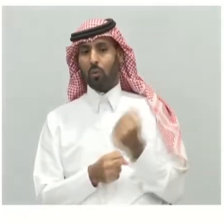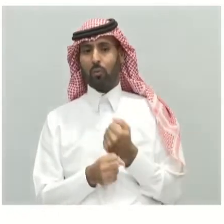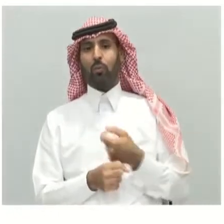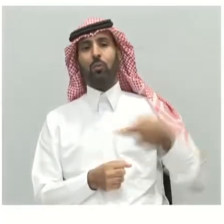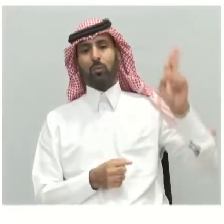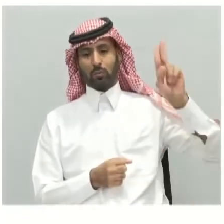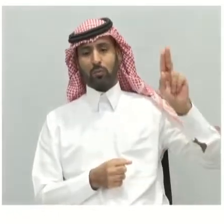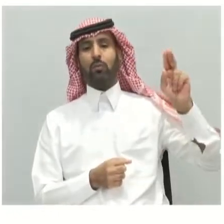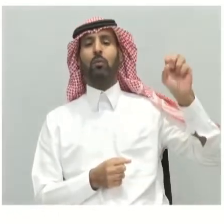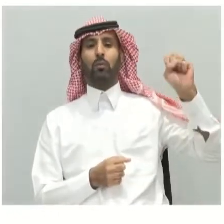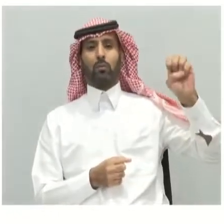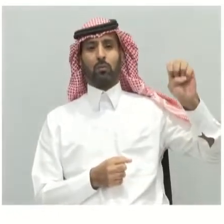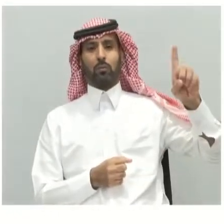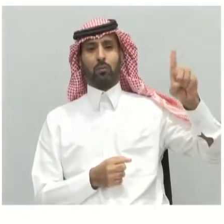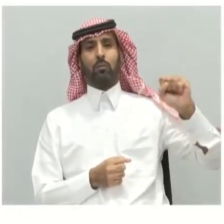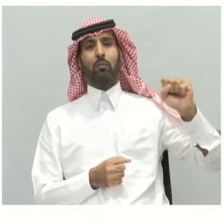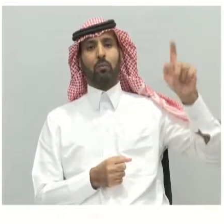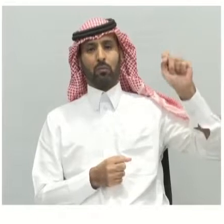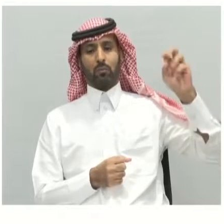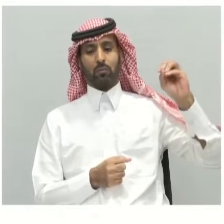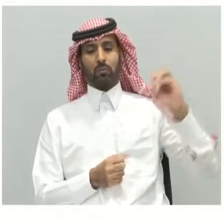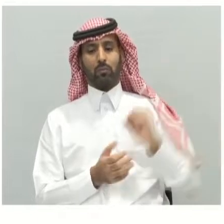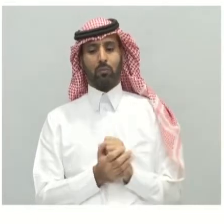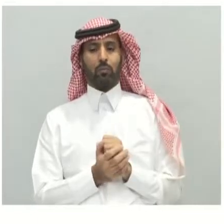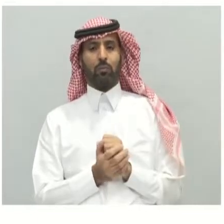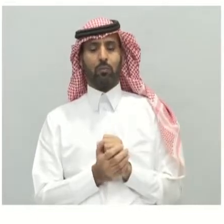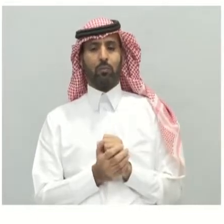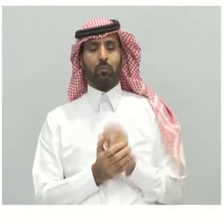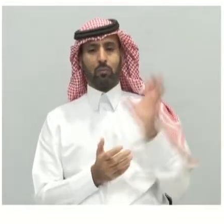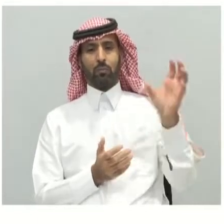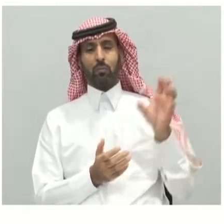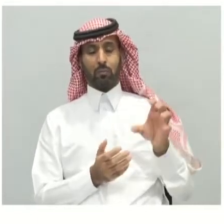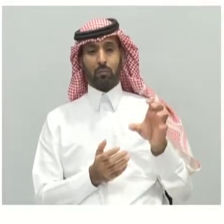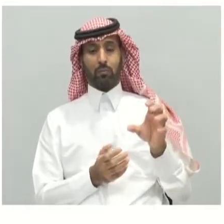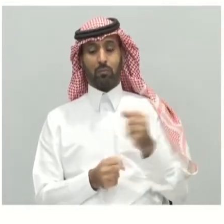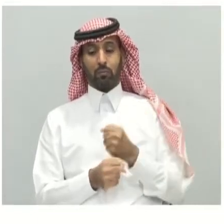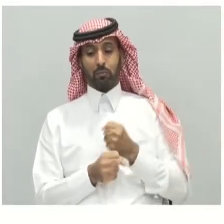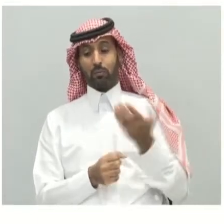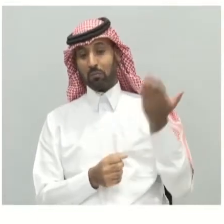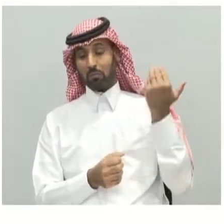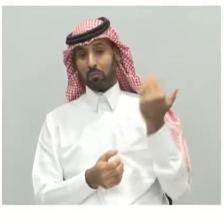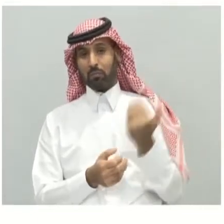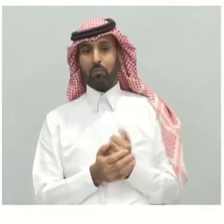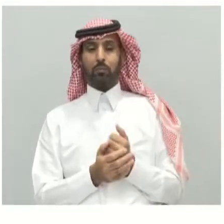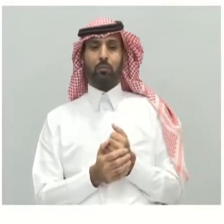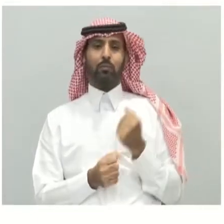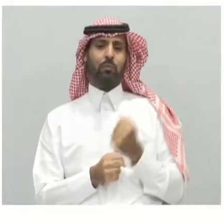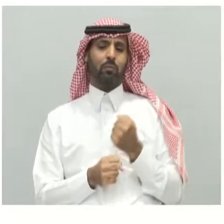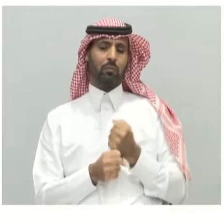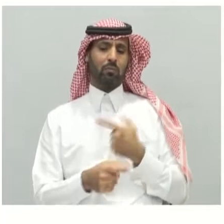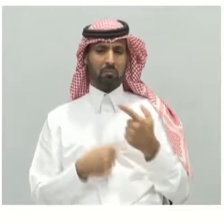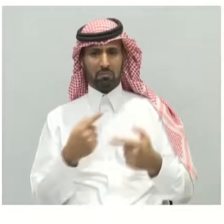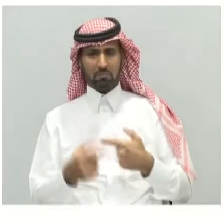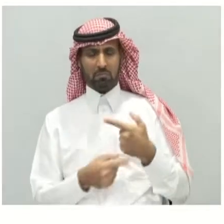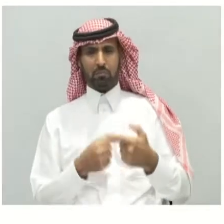to. Identify time expressions for the past habits. Also, you will learn how